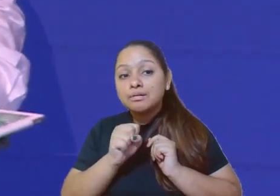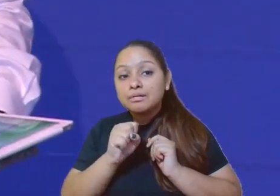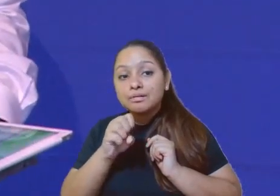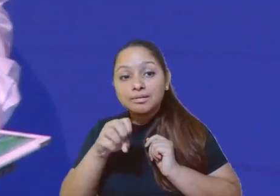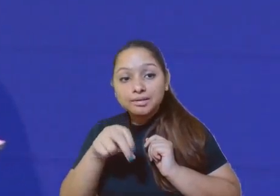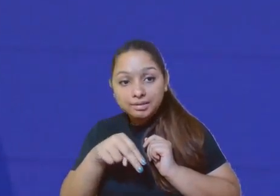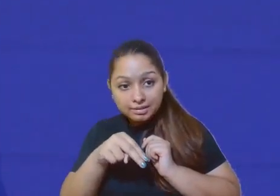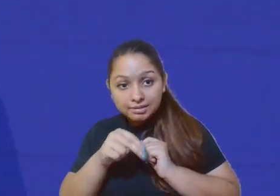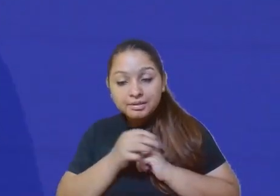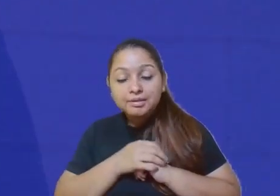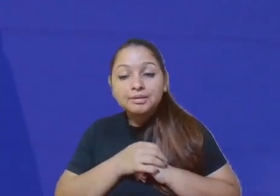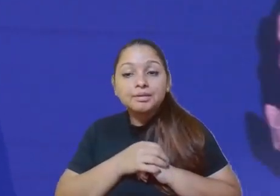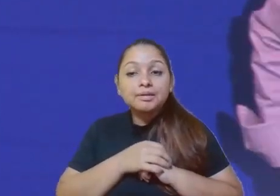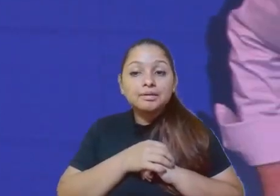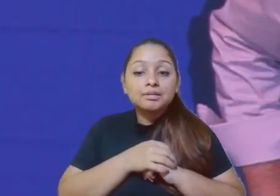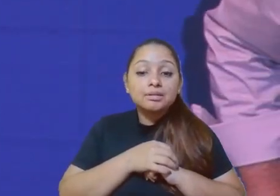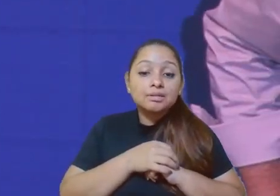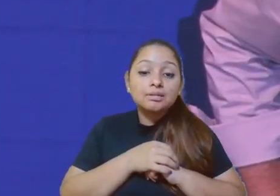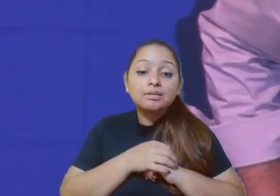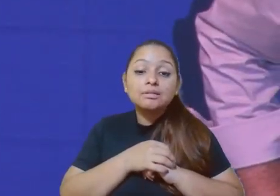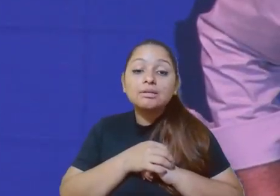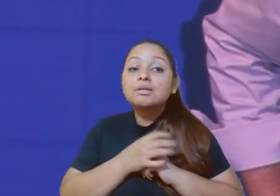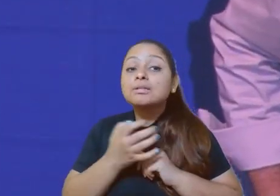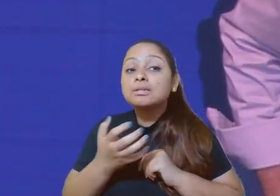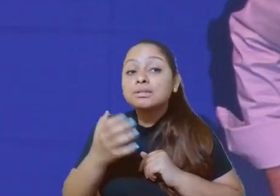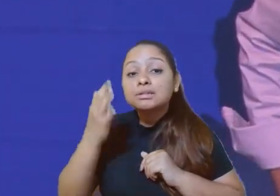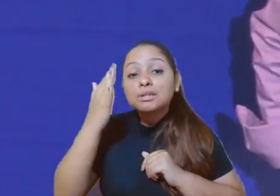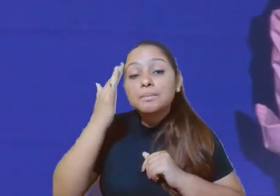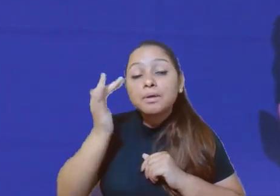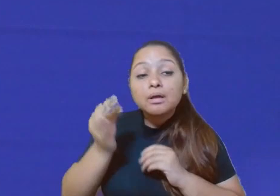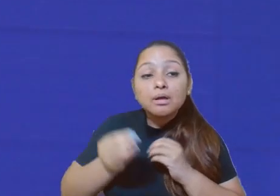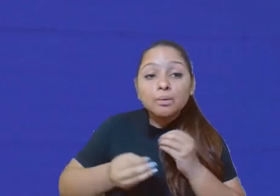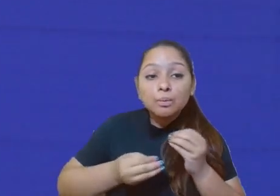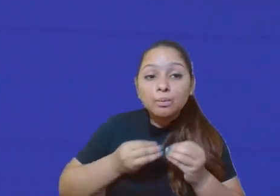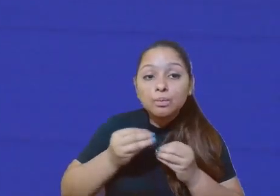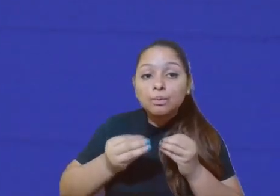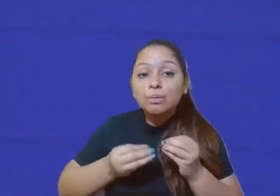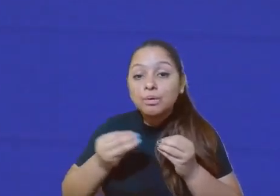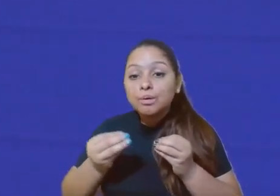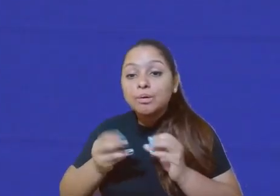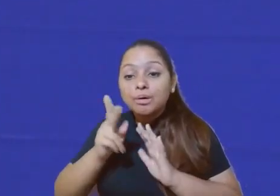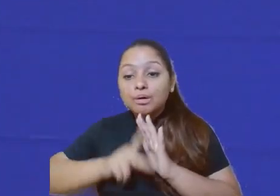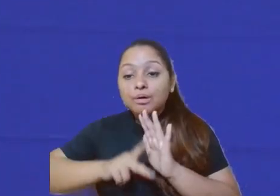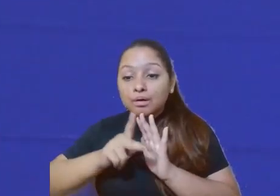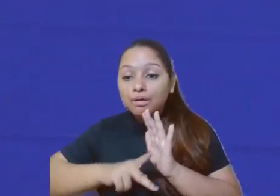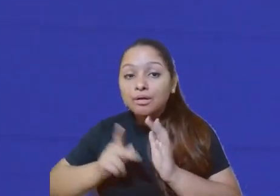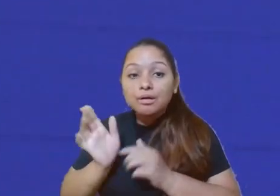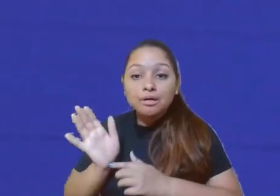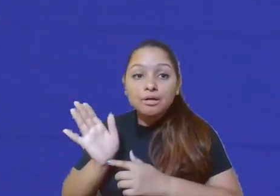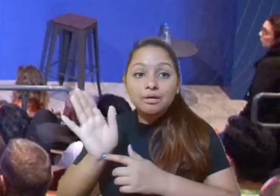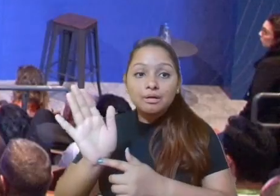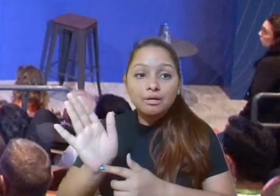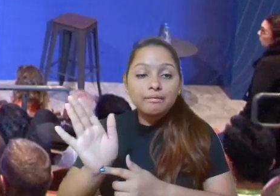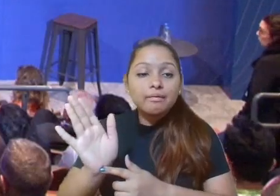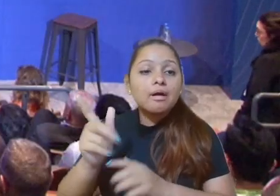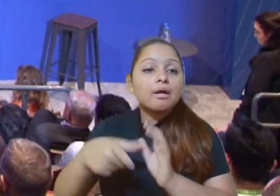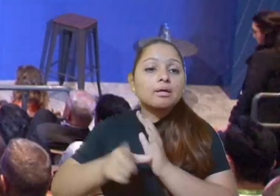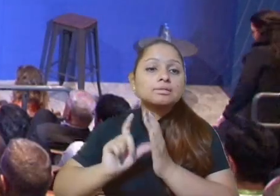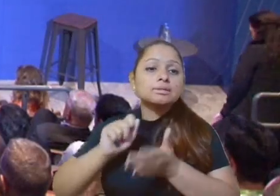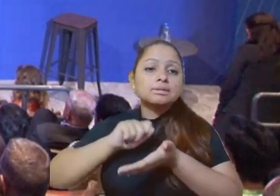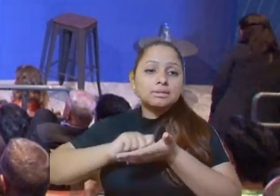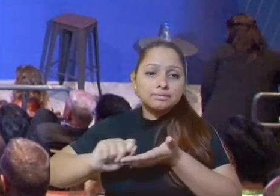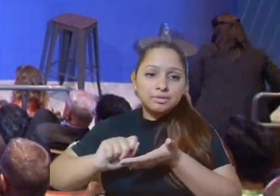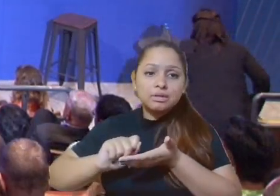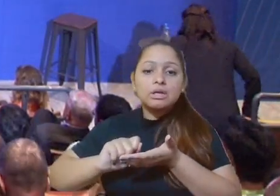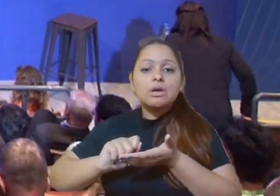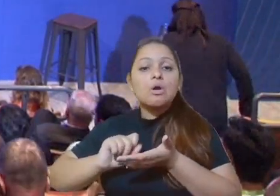will work. I would like to know how we present our project to the participants of the event. Is there a pre-selection or is going to be